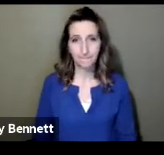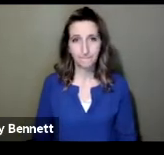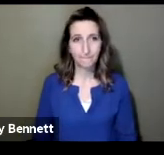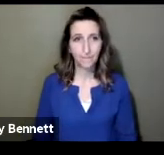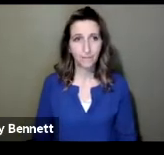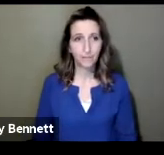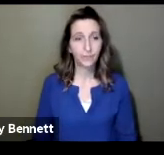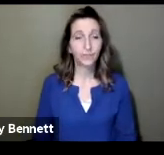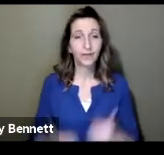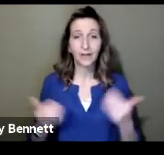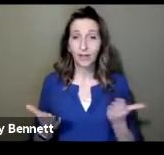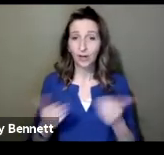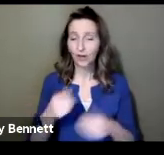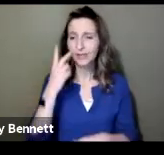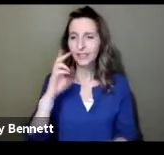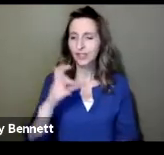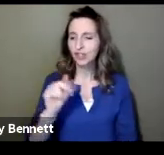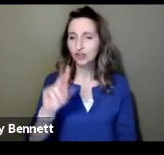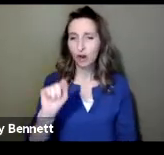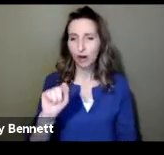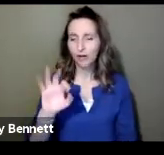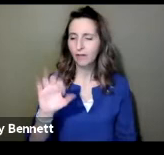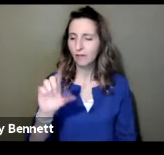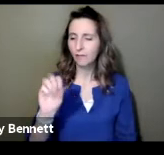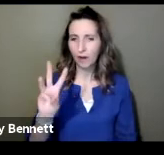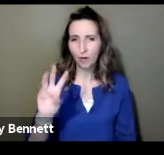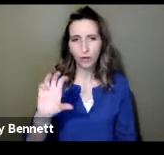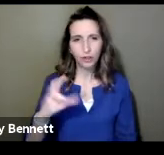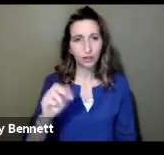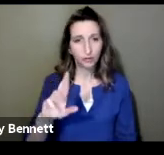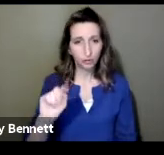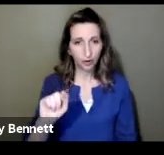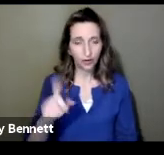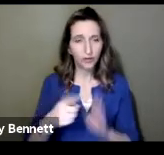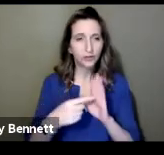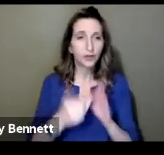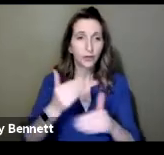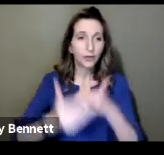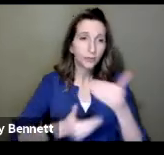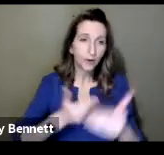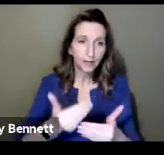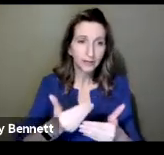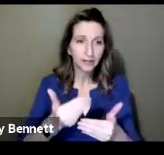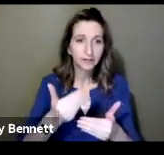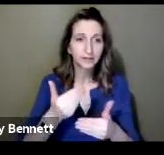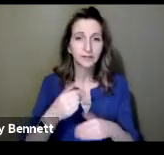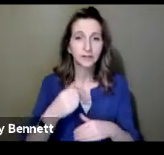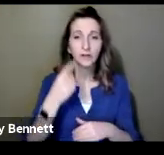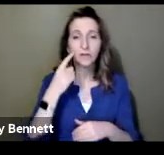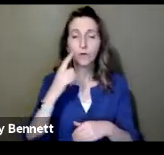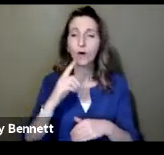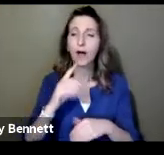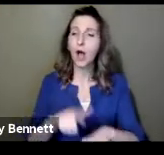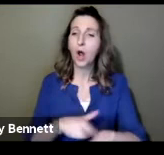Here is a chart of our flow chart and showing you the process of the time it takes to